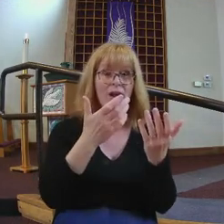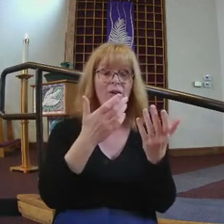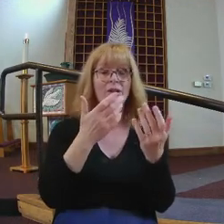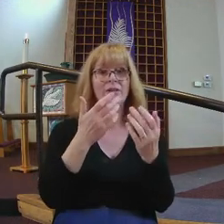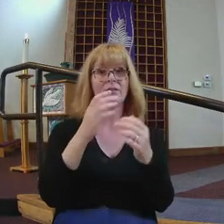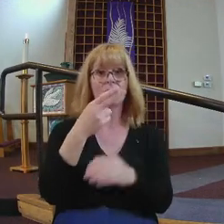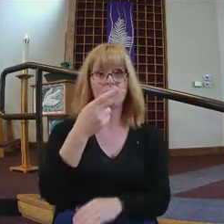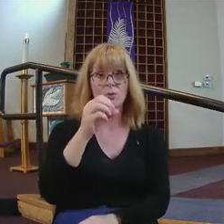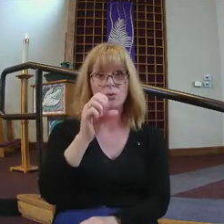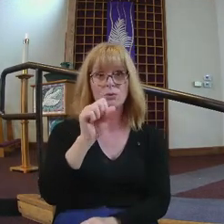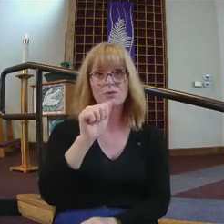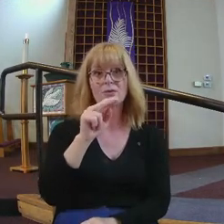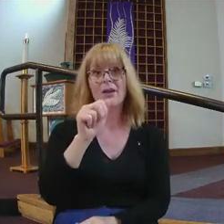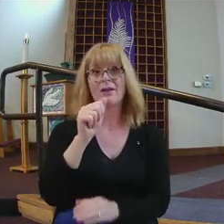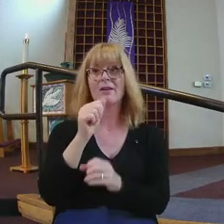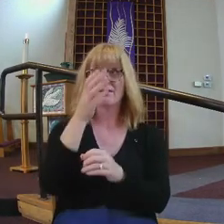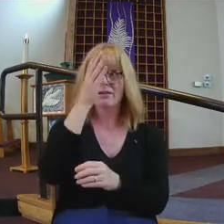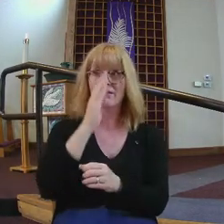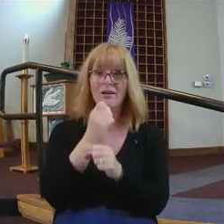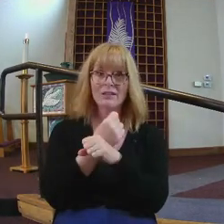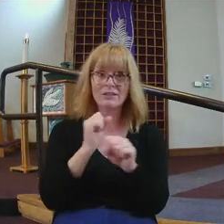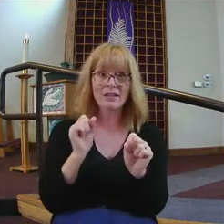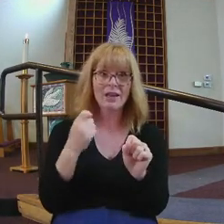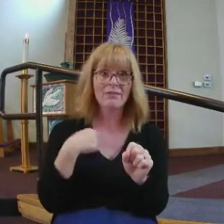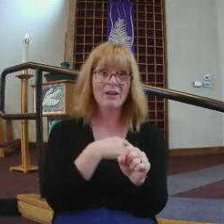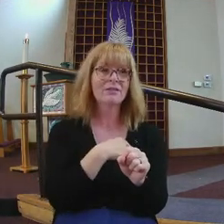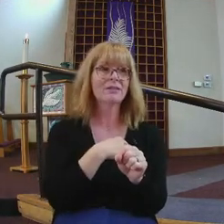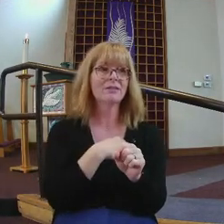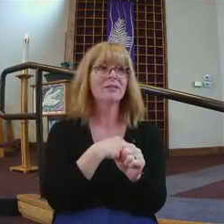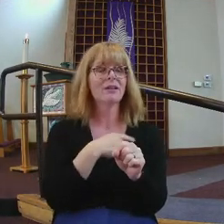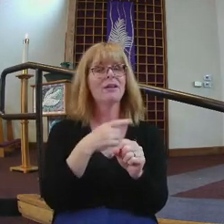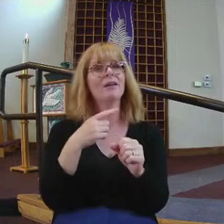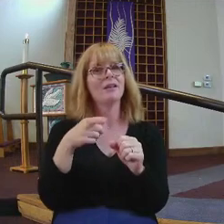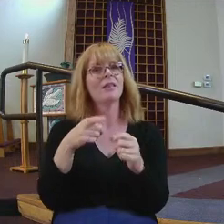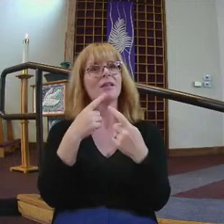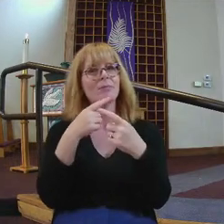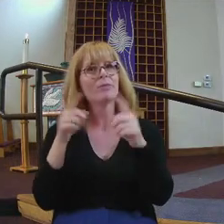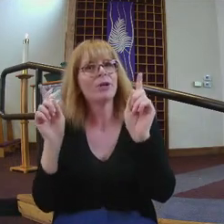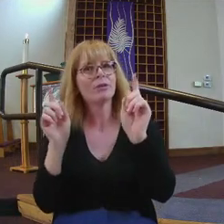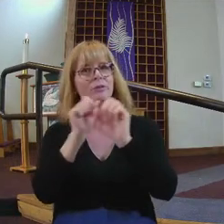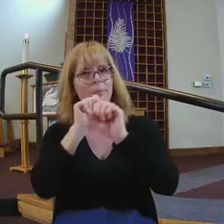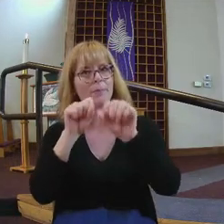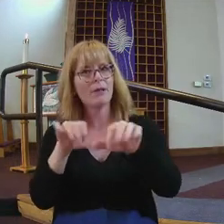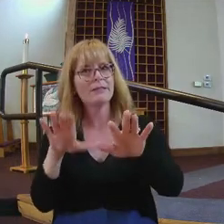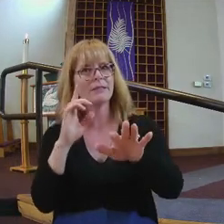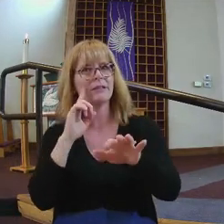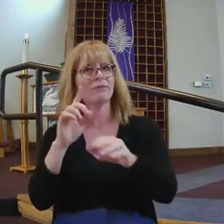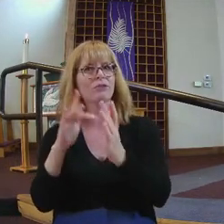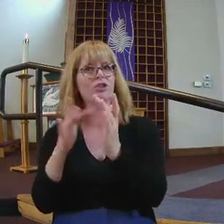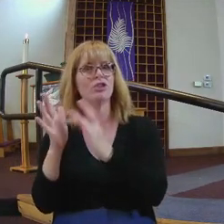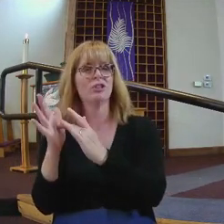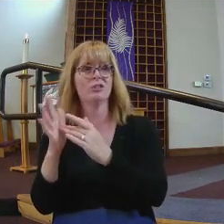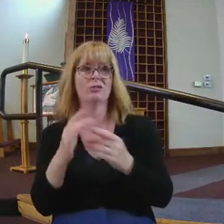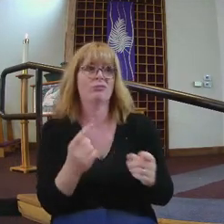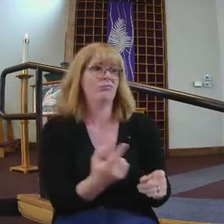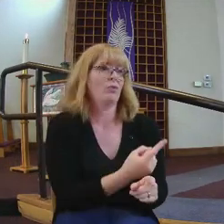please. And they're pronouncing a blessing upon Jesus. Ordinary